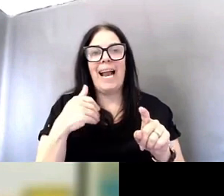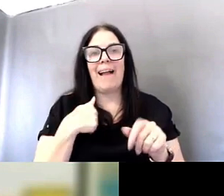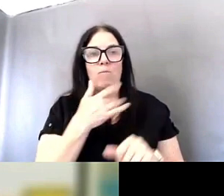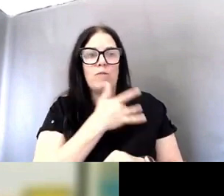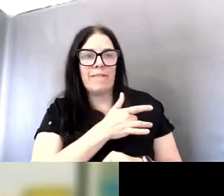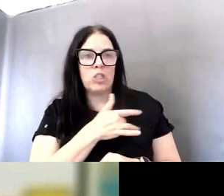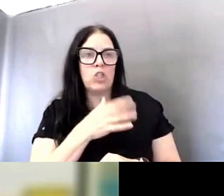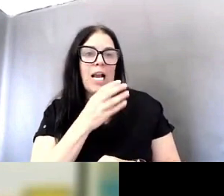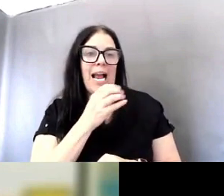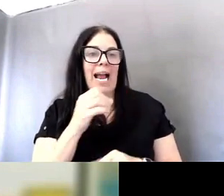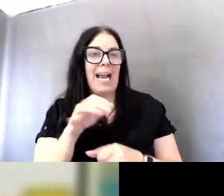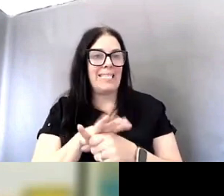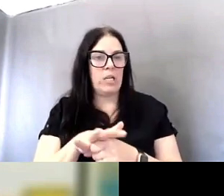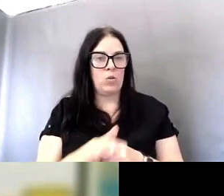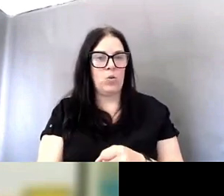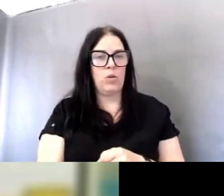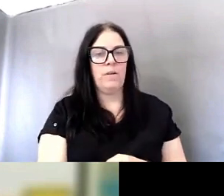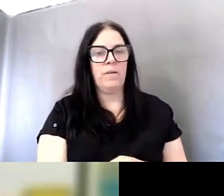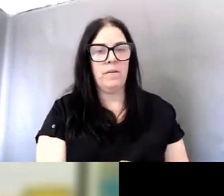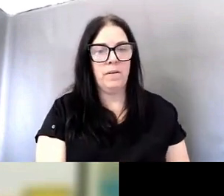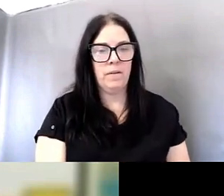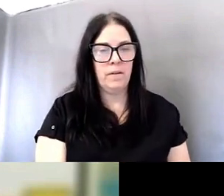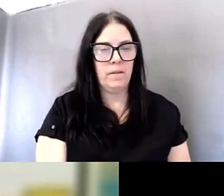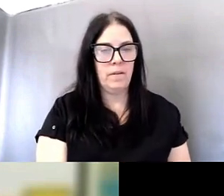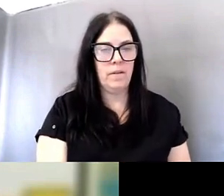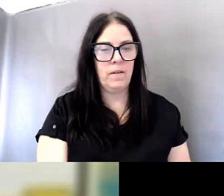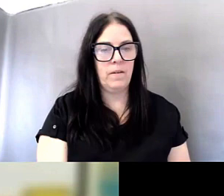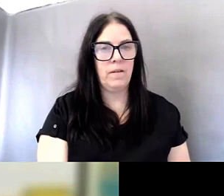territorially. We haven't gone there.